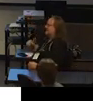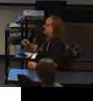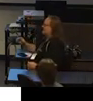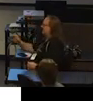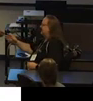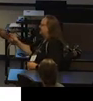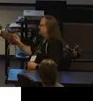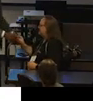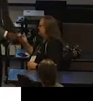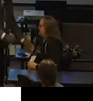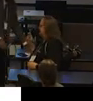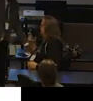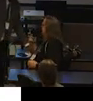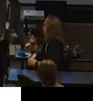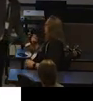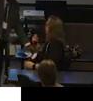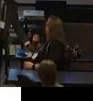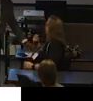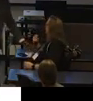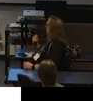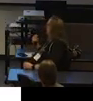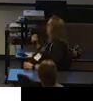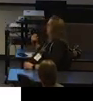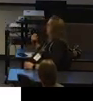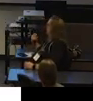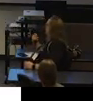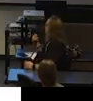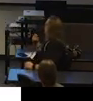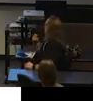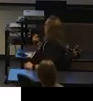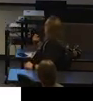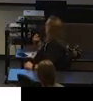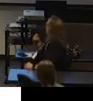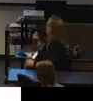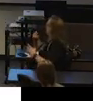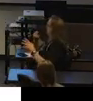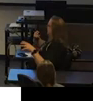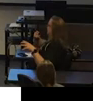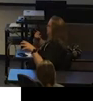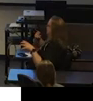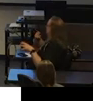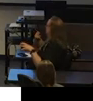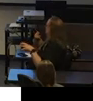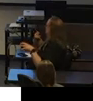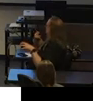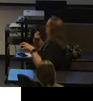I was just going to say that I think that one thing too that people don't I always tend to,